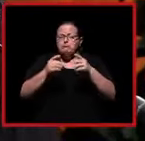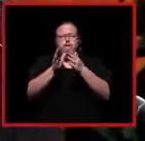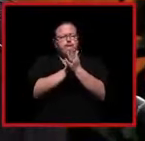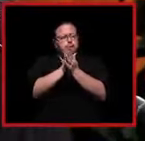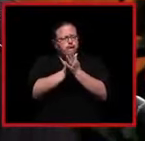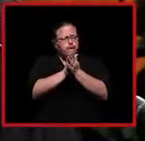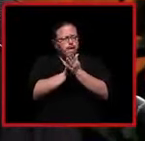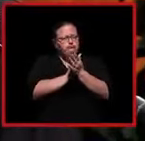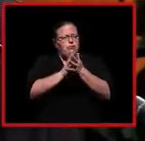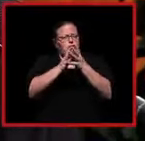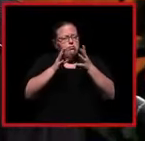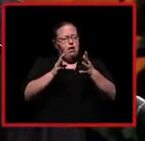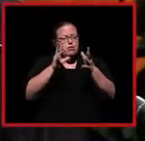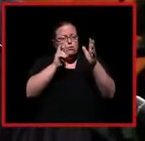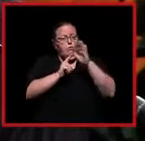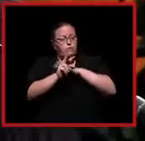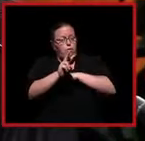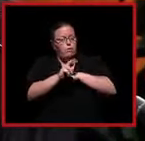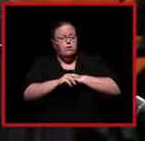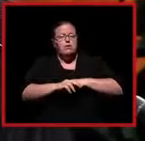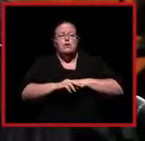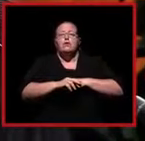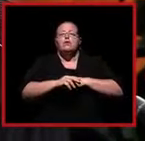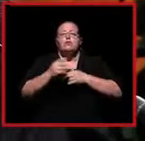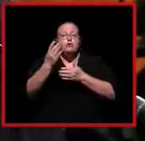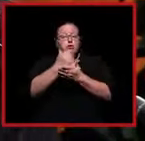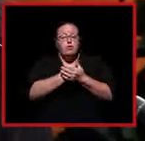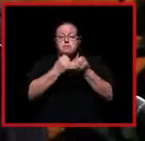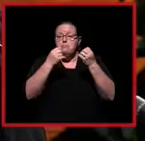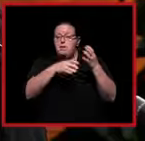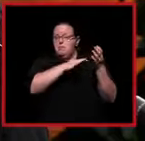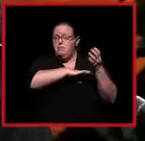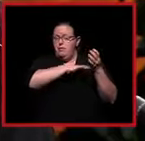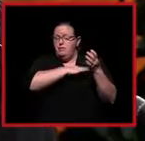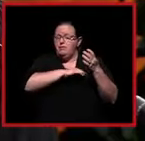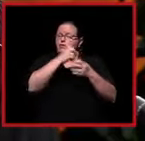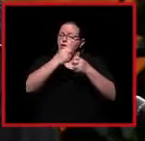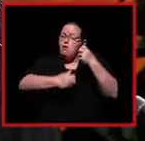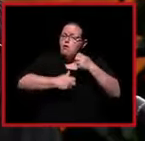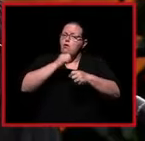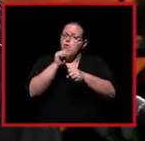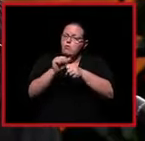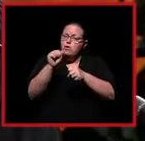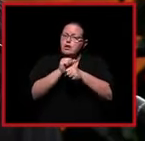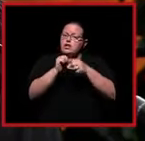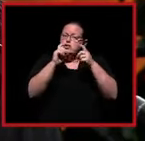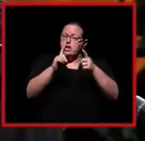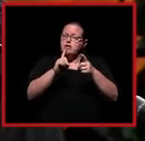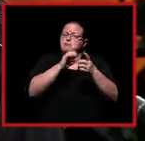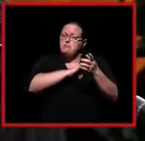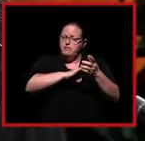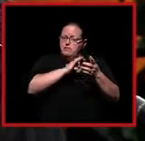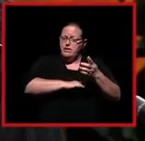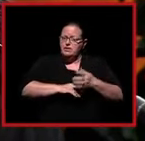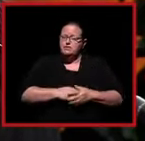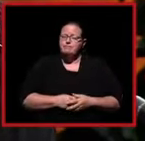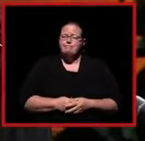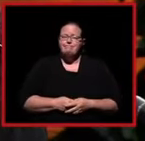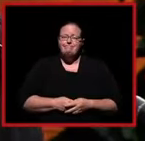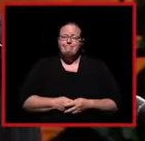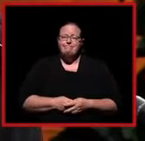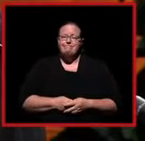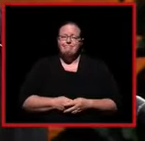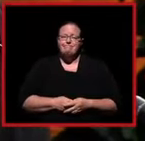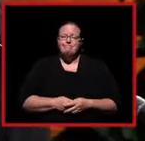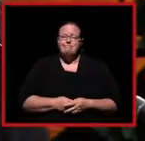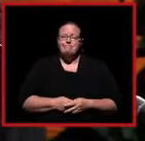to, and you deserve all the benefits that your hard work and your education will bring you. I also